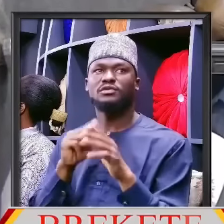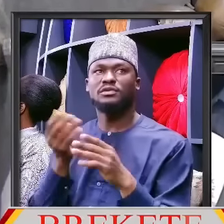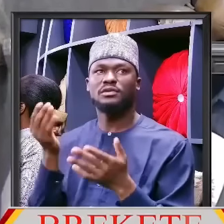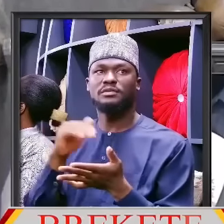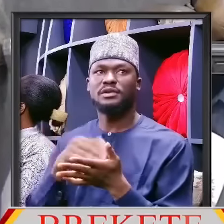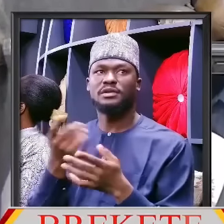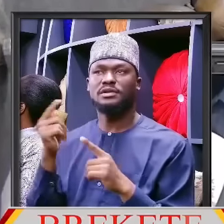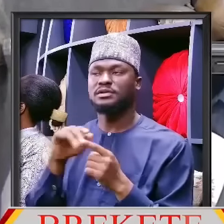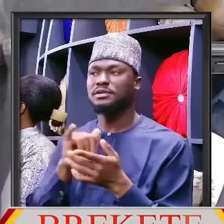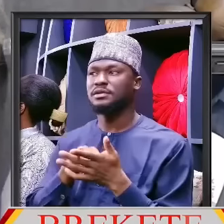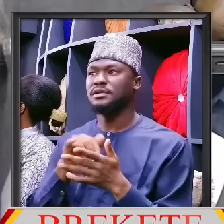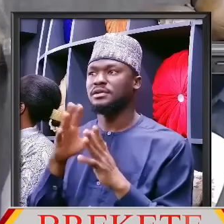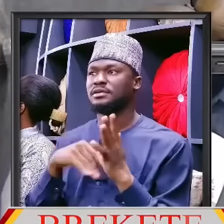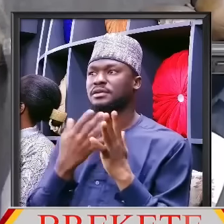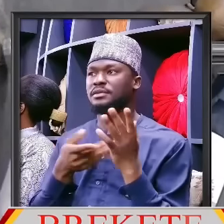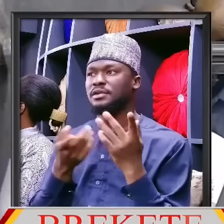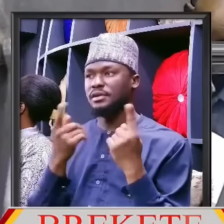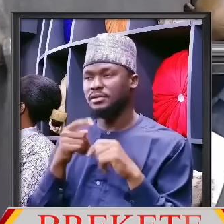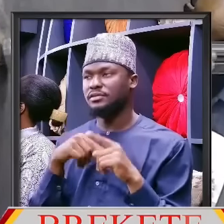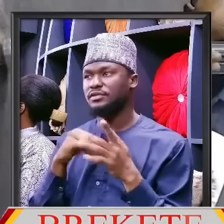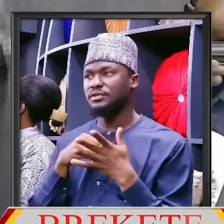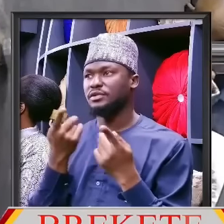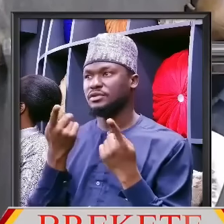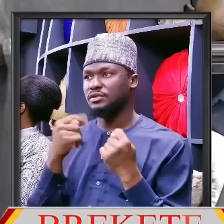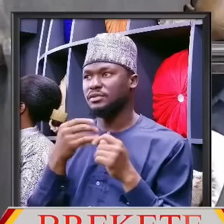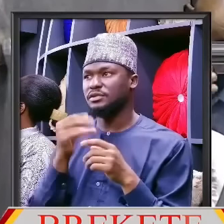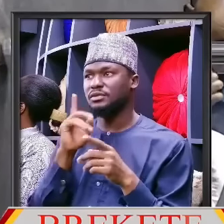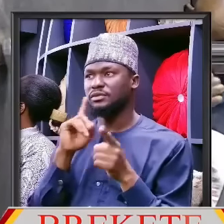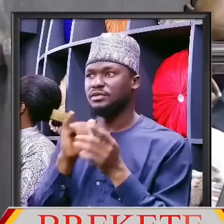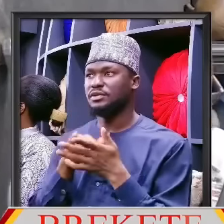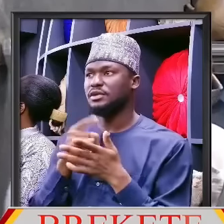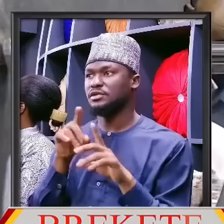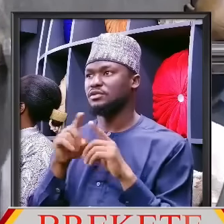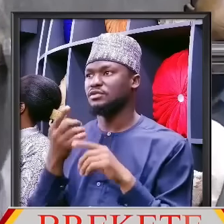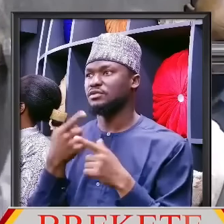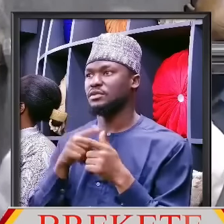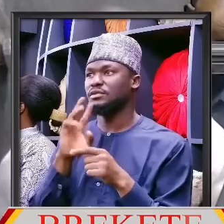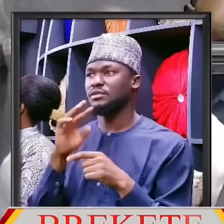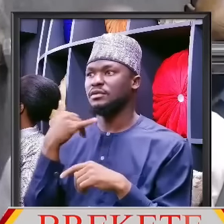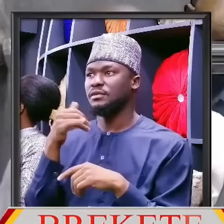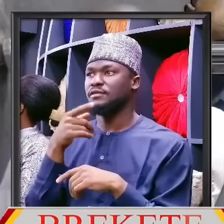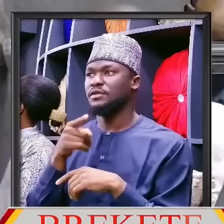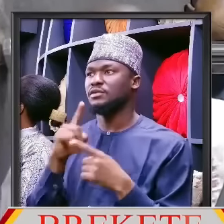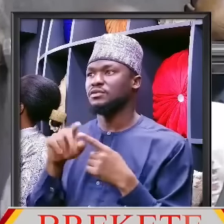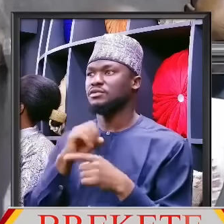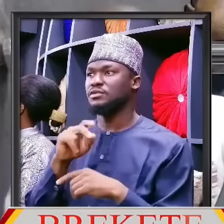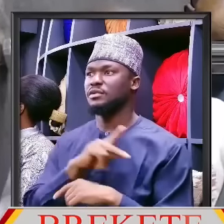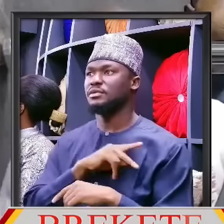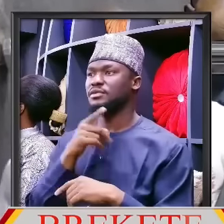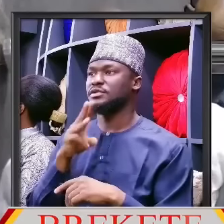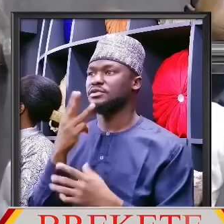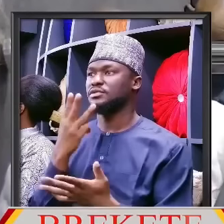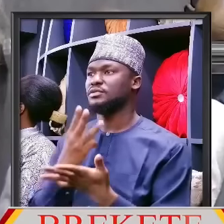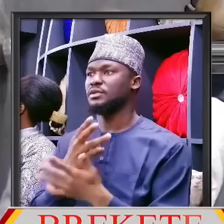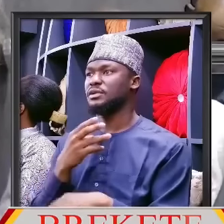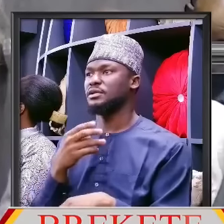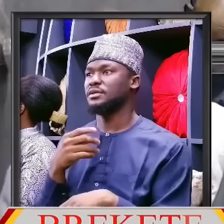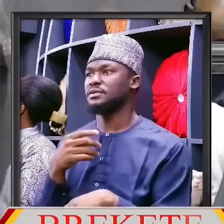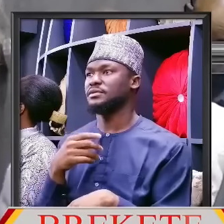until that timeline come. When they come, they go talk, say, Ona don't do. We go call Ona to appreciate Ona.